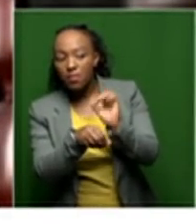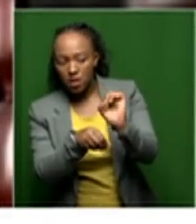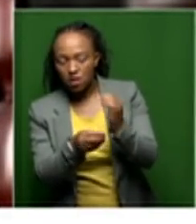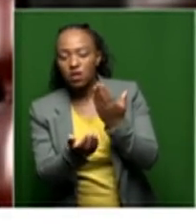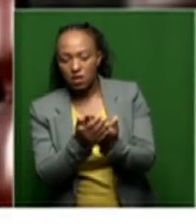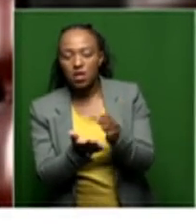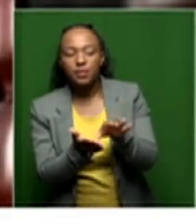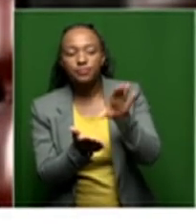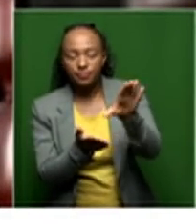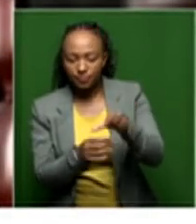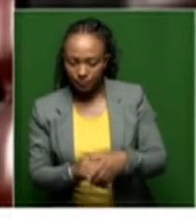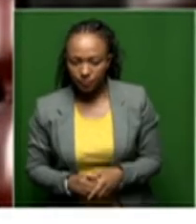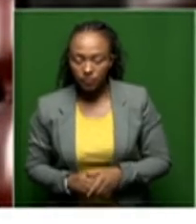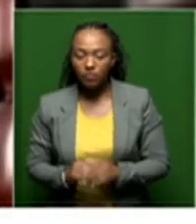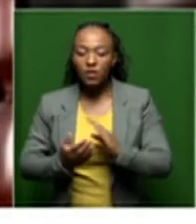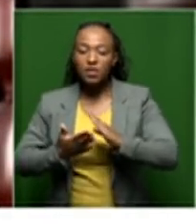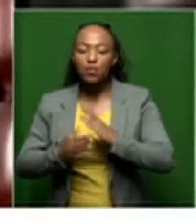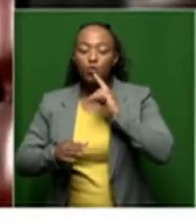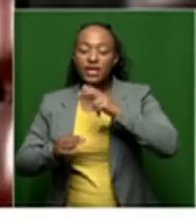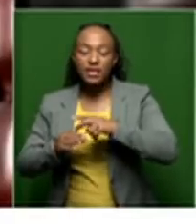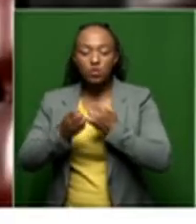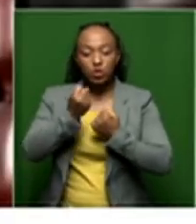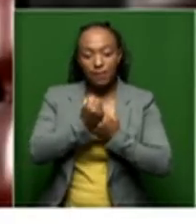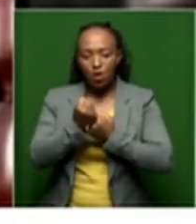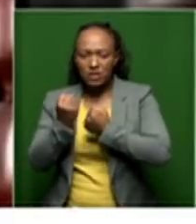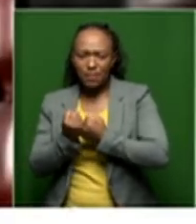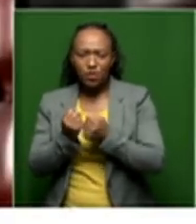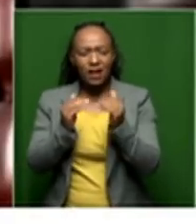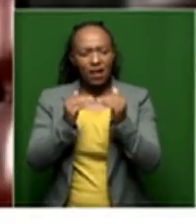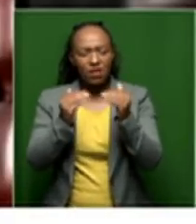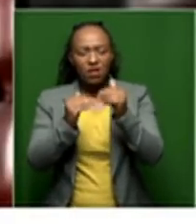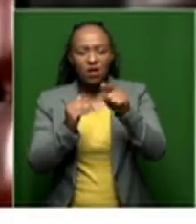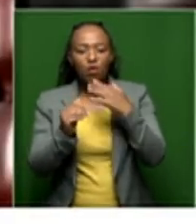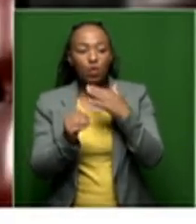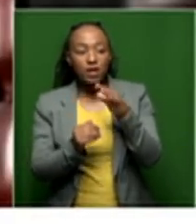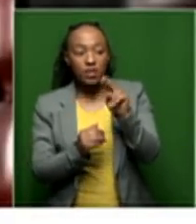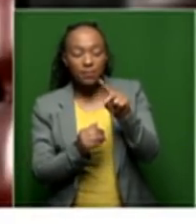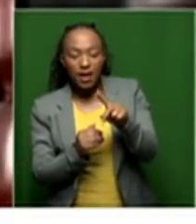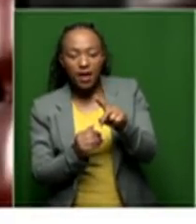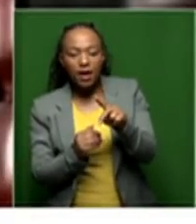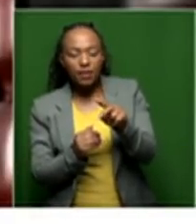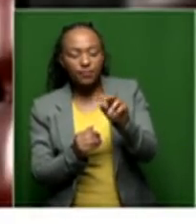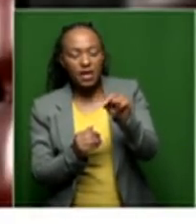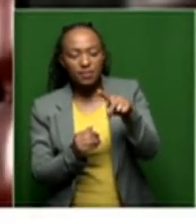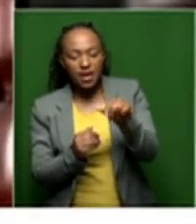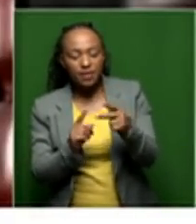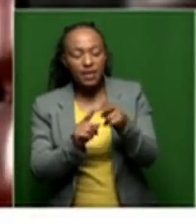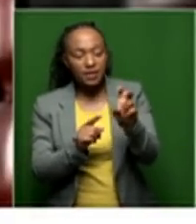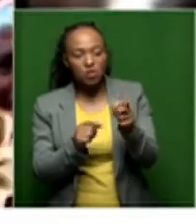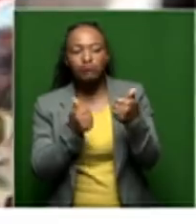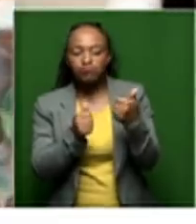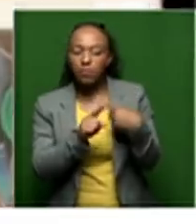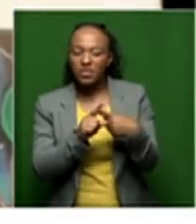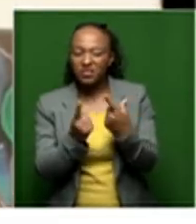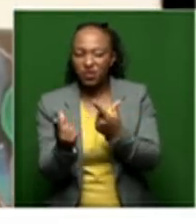which require, support at every stage. But the direction which the law enforcement agencies are taking is encouraging. Yeah. I